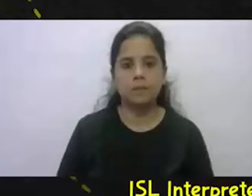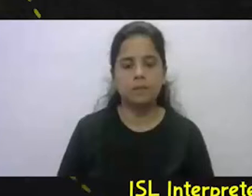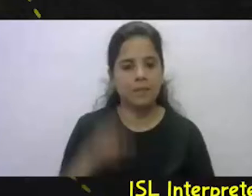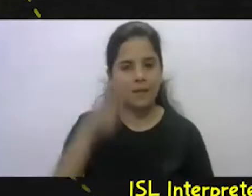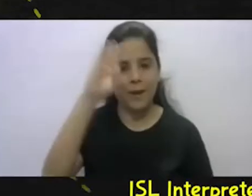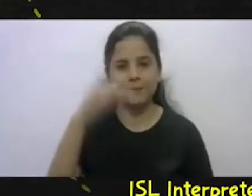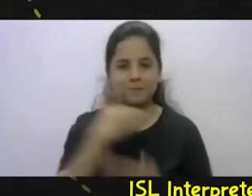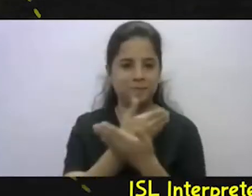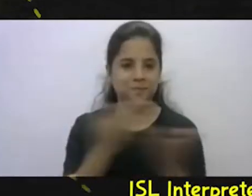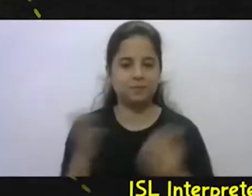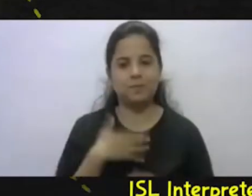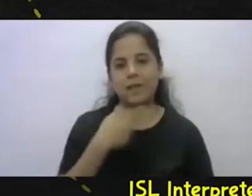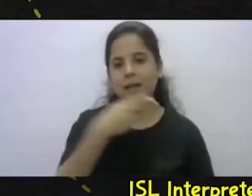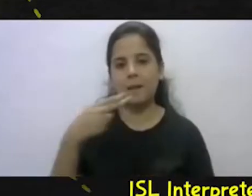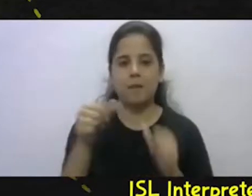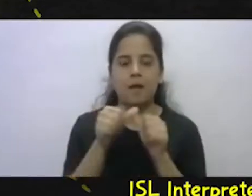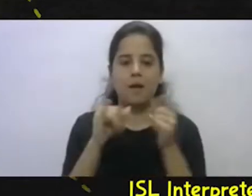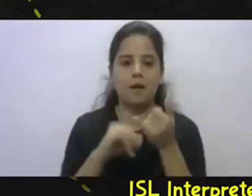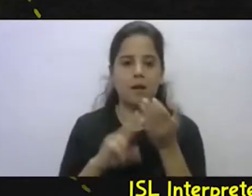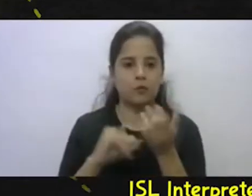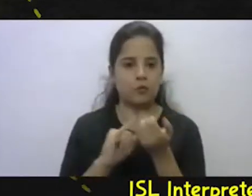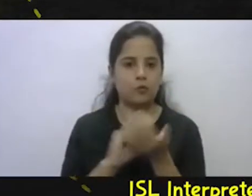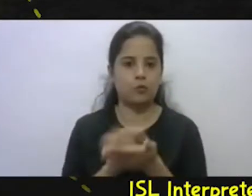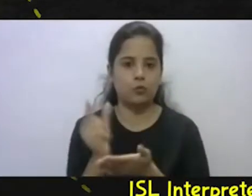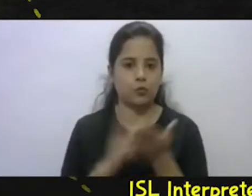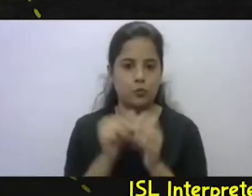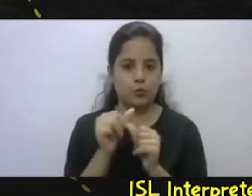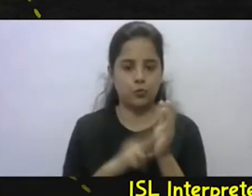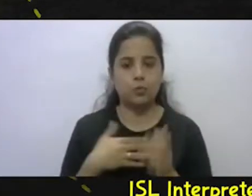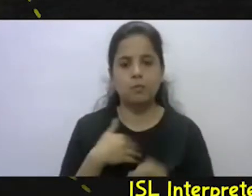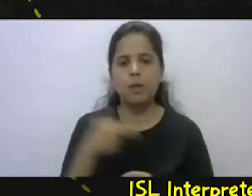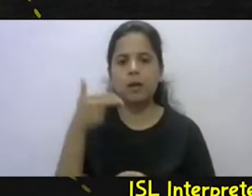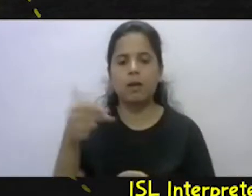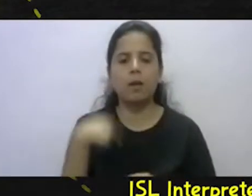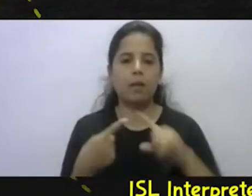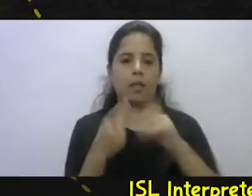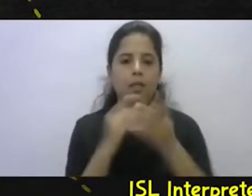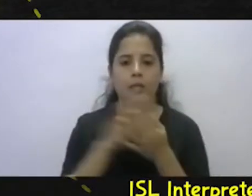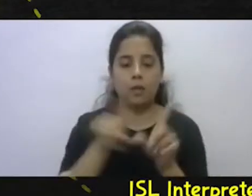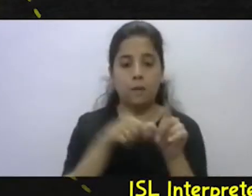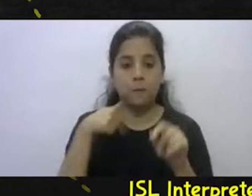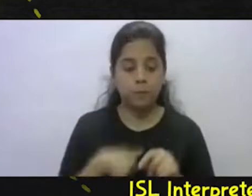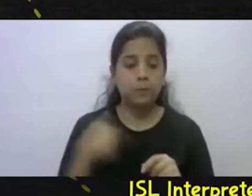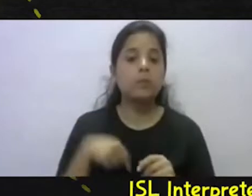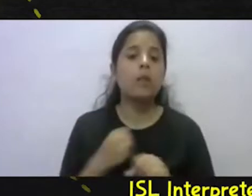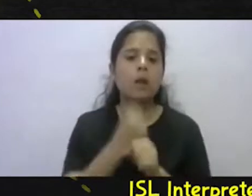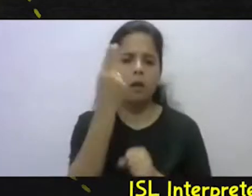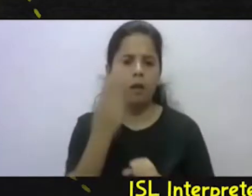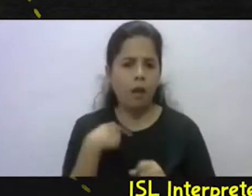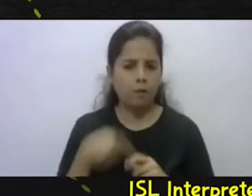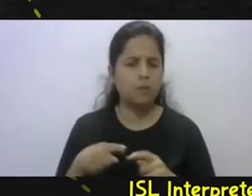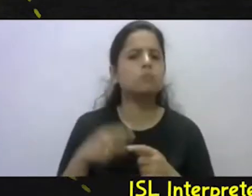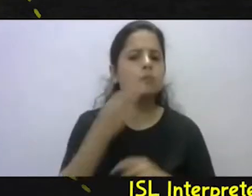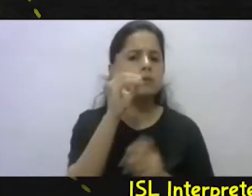Hello, everyone. My name is Anshuman. My pronouns are they and them, and I am the junior graphic designer at Agents of Ishq. I am also